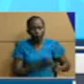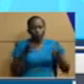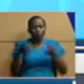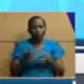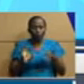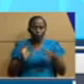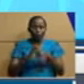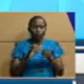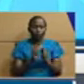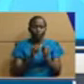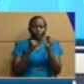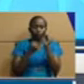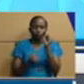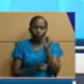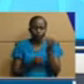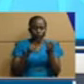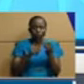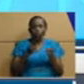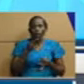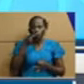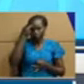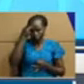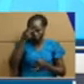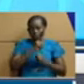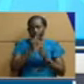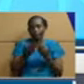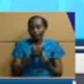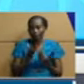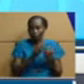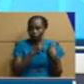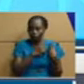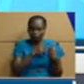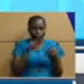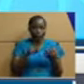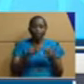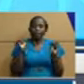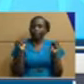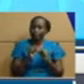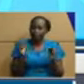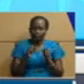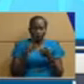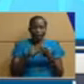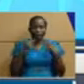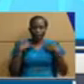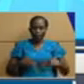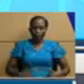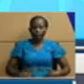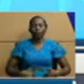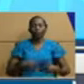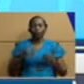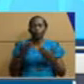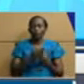associated with unemployment, parental and caring responsibilities, sickness and healthcare,